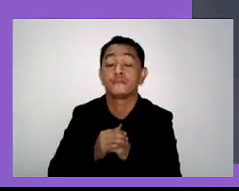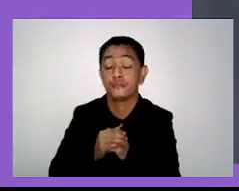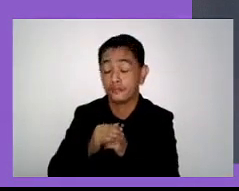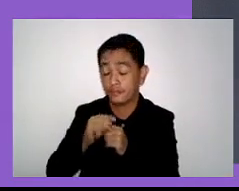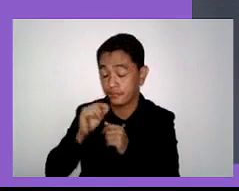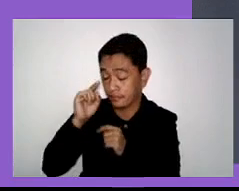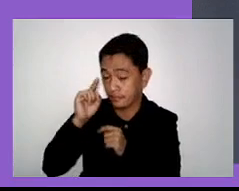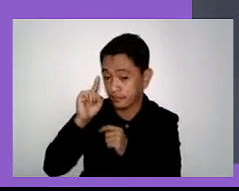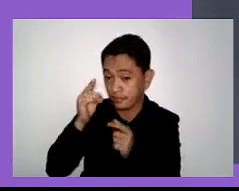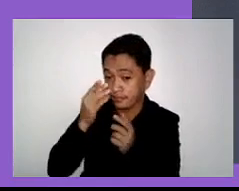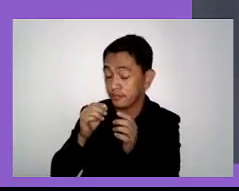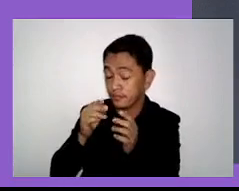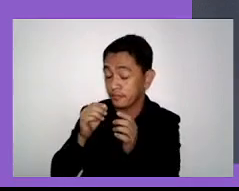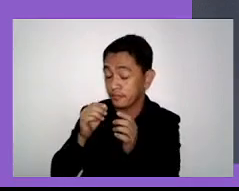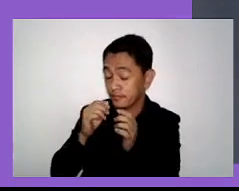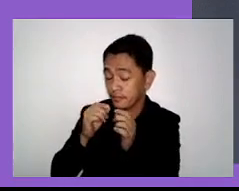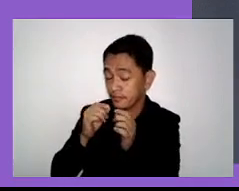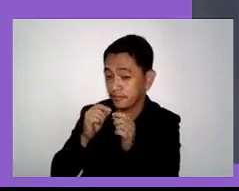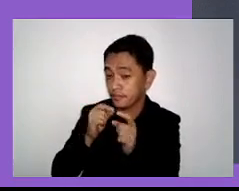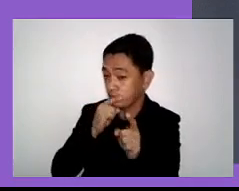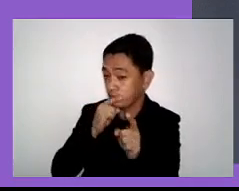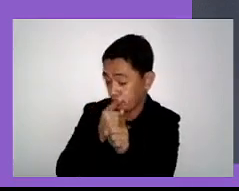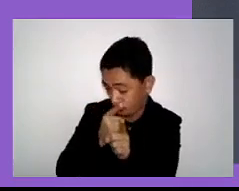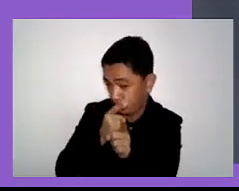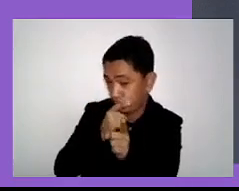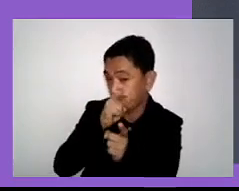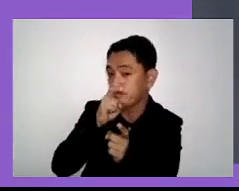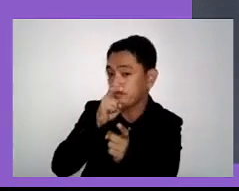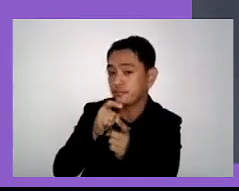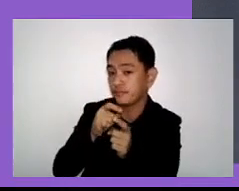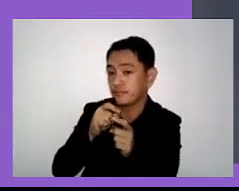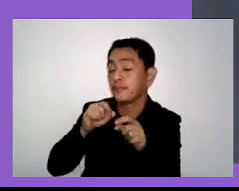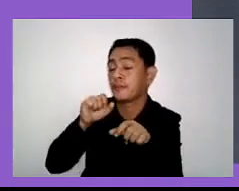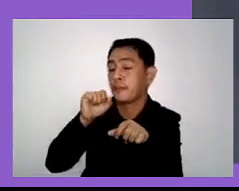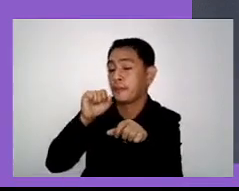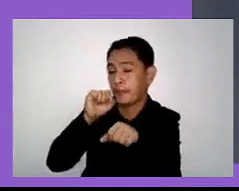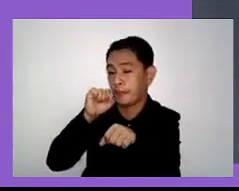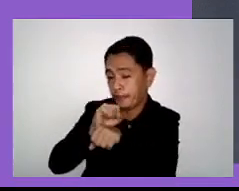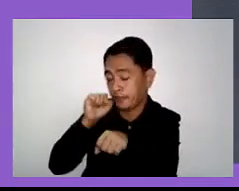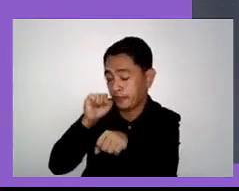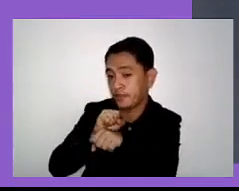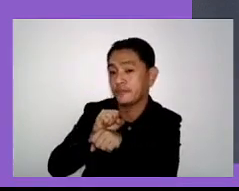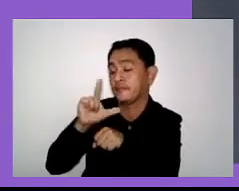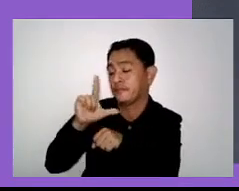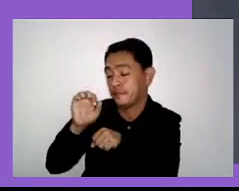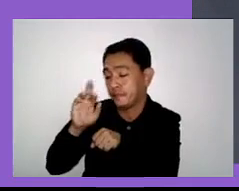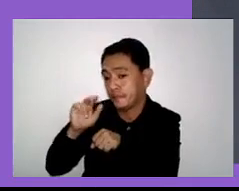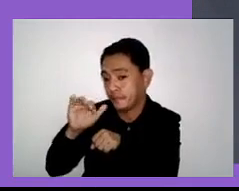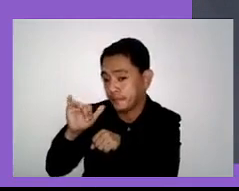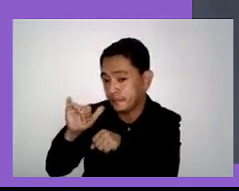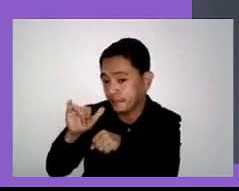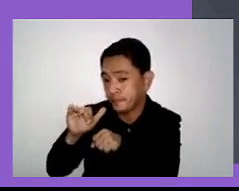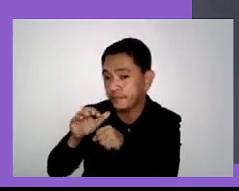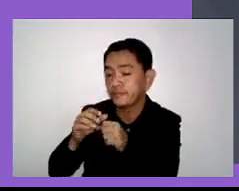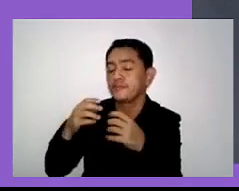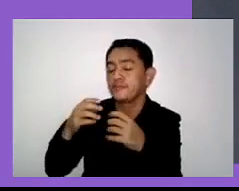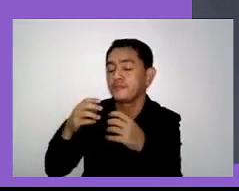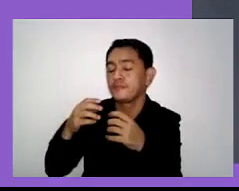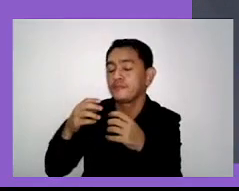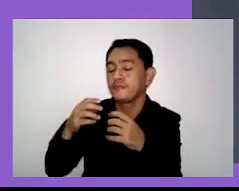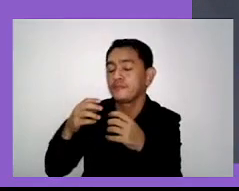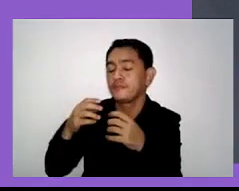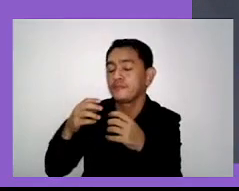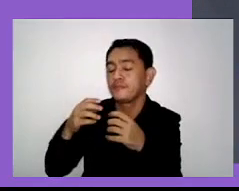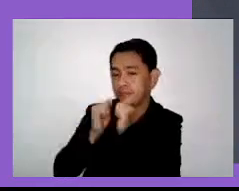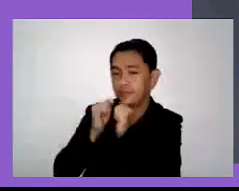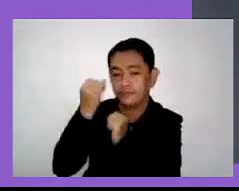words accurately as one of the goals in functional literacy. It is quite another to construct meaningful ideas in a written manner for